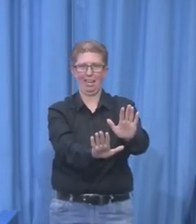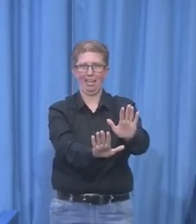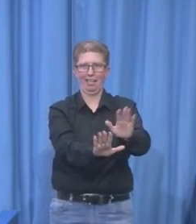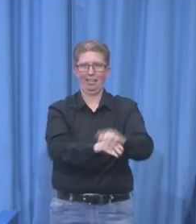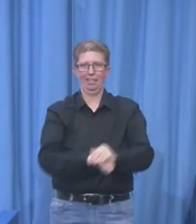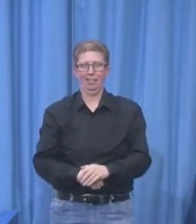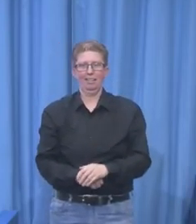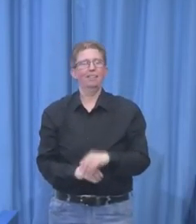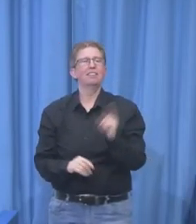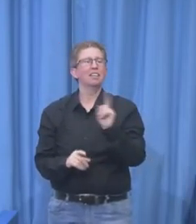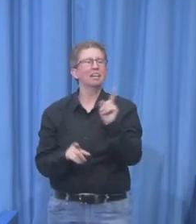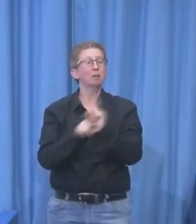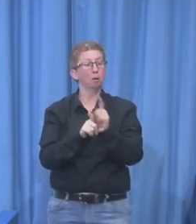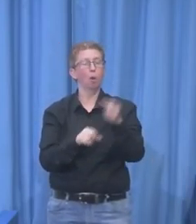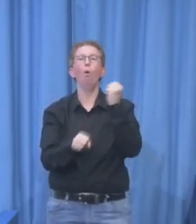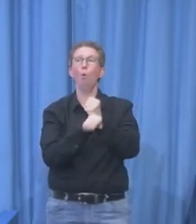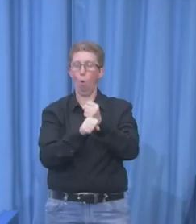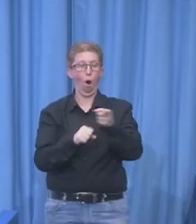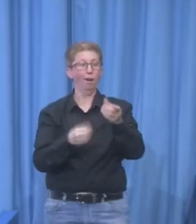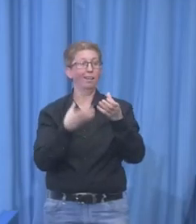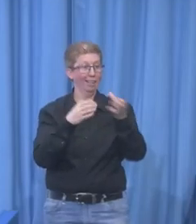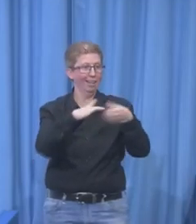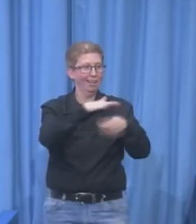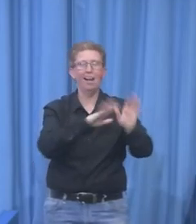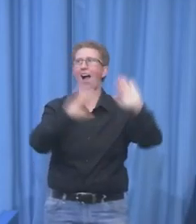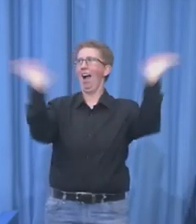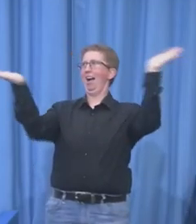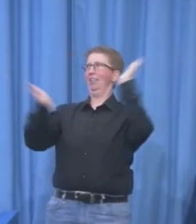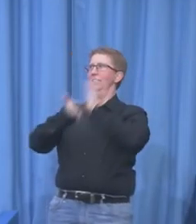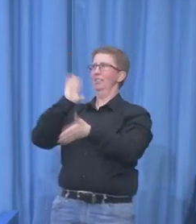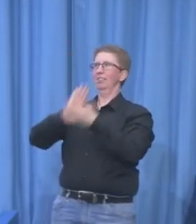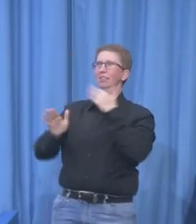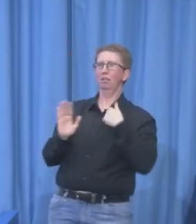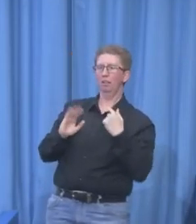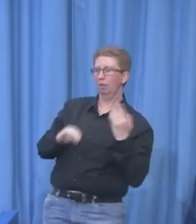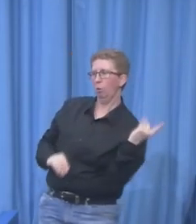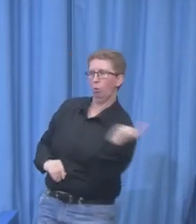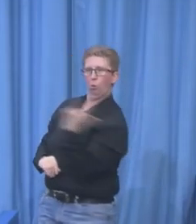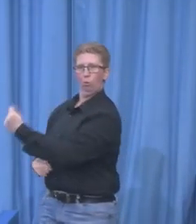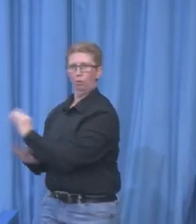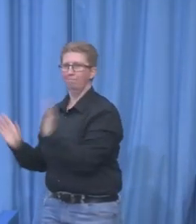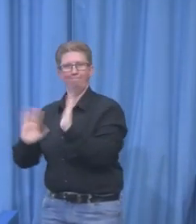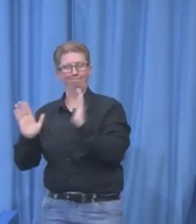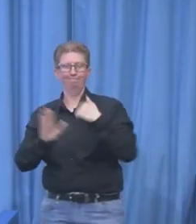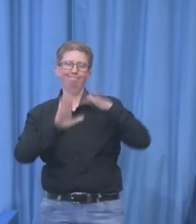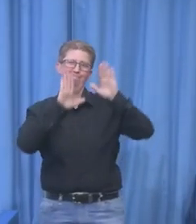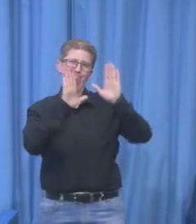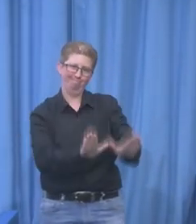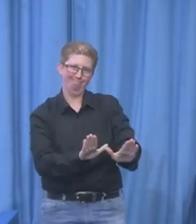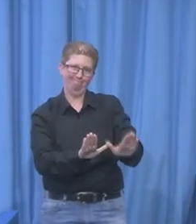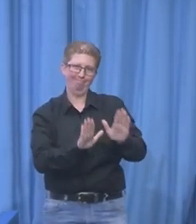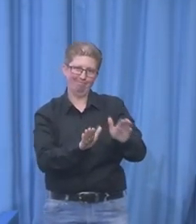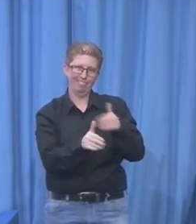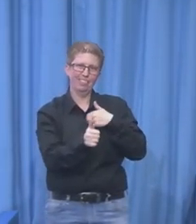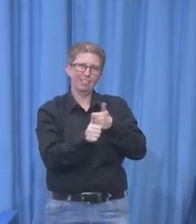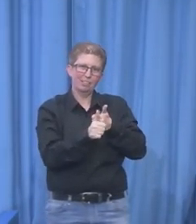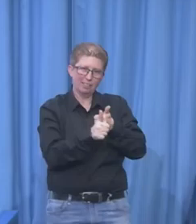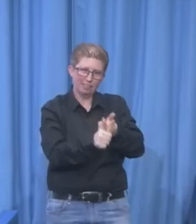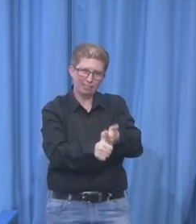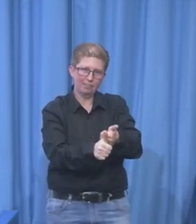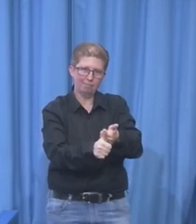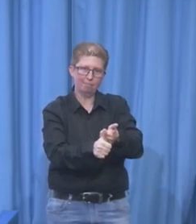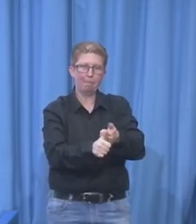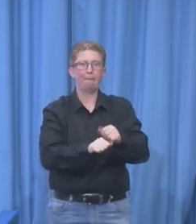resources into finding a job and to put no resources into helping to keep that job really waste a